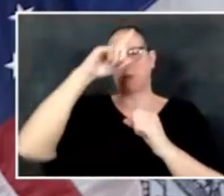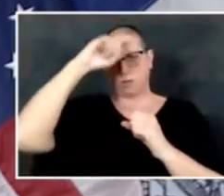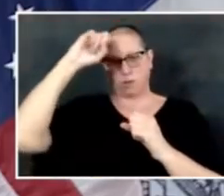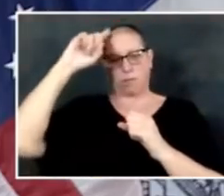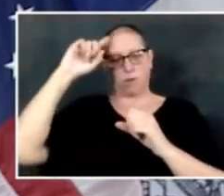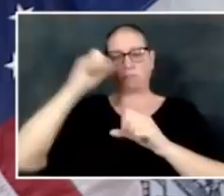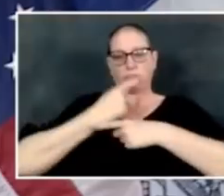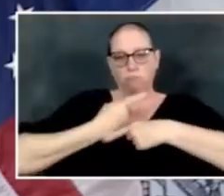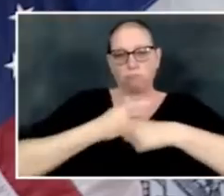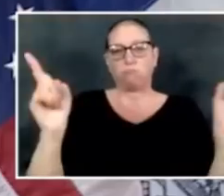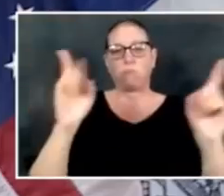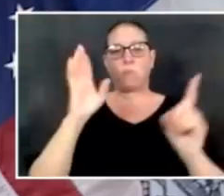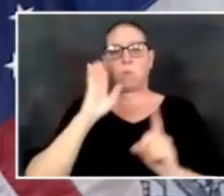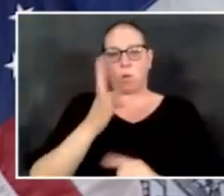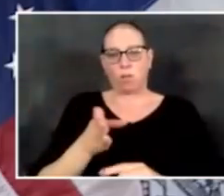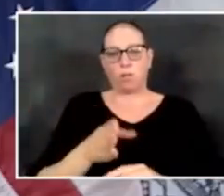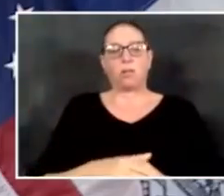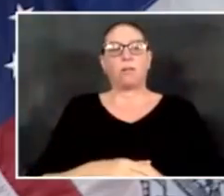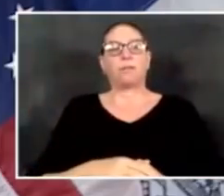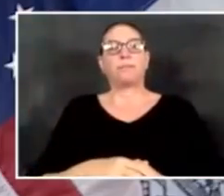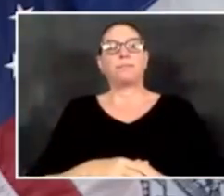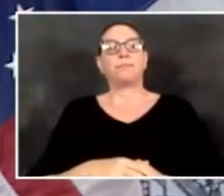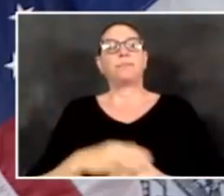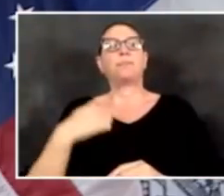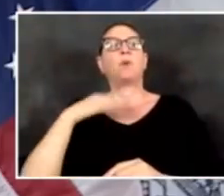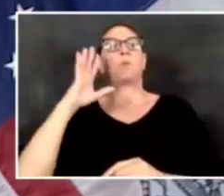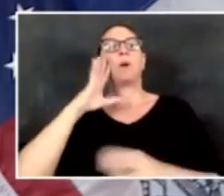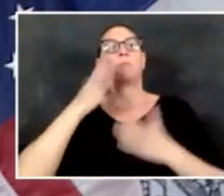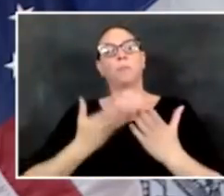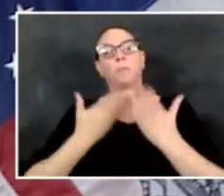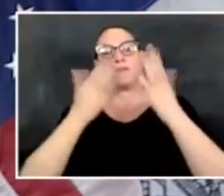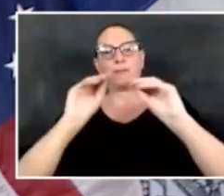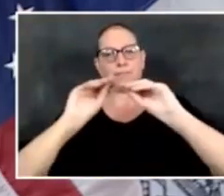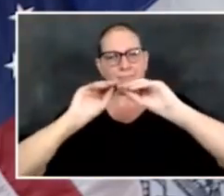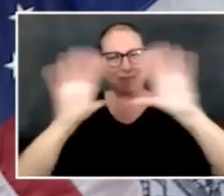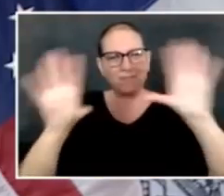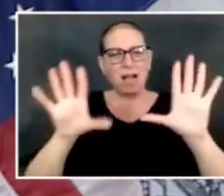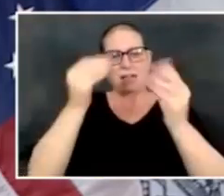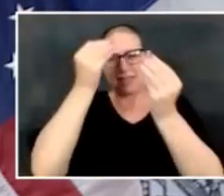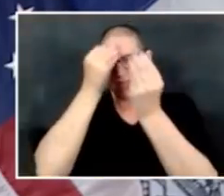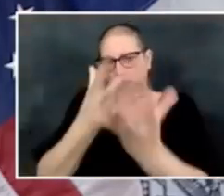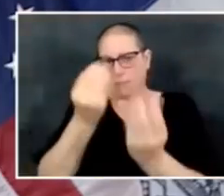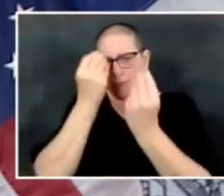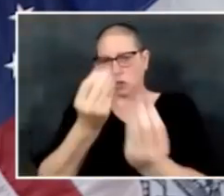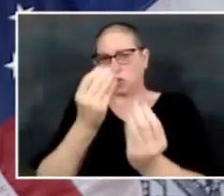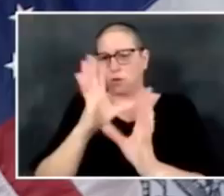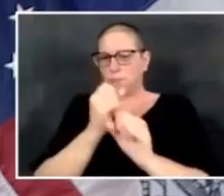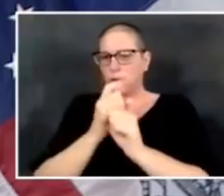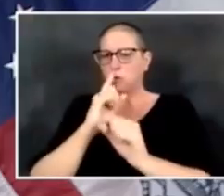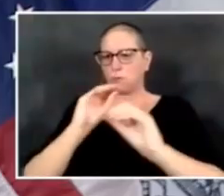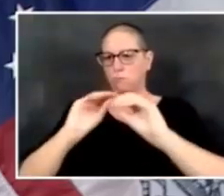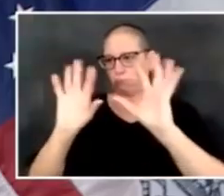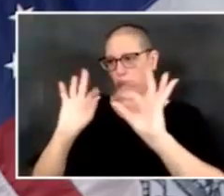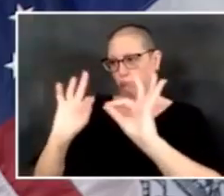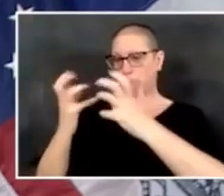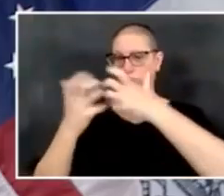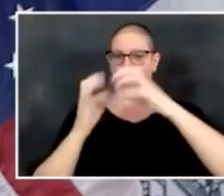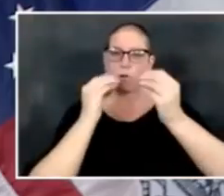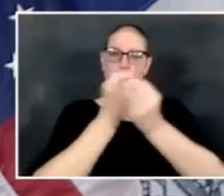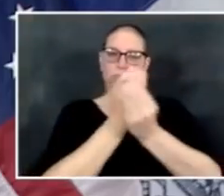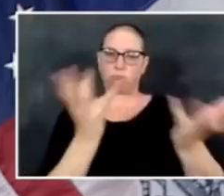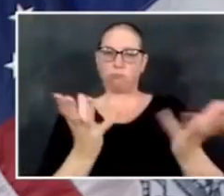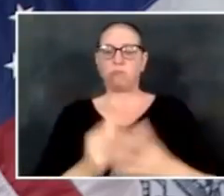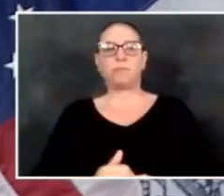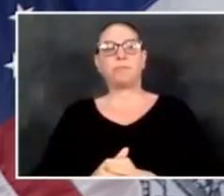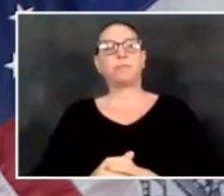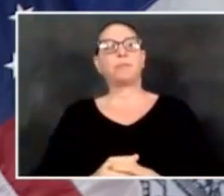We're going to give people a clear sense of how we're going to keep everyone safe, even if we're doing things differently. Beaches that are not open